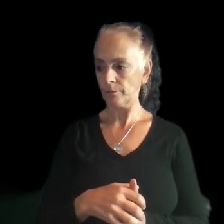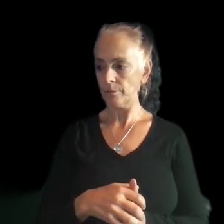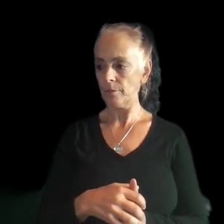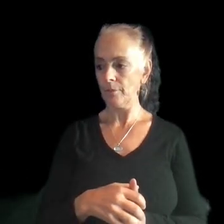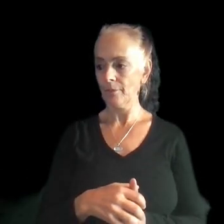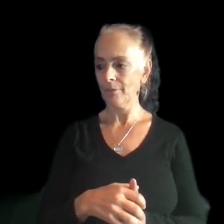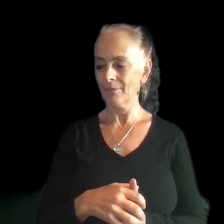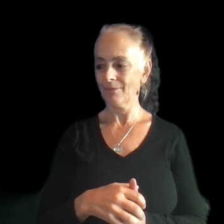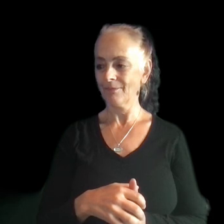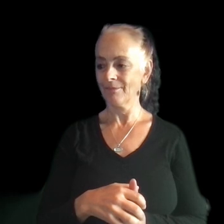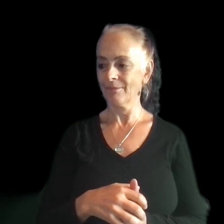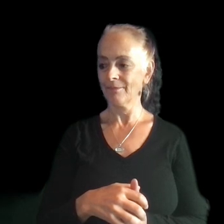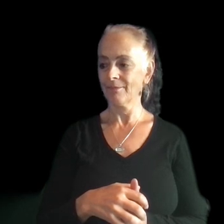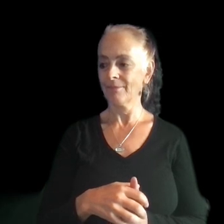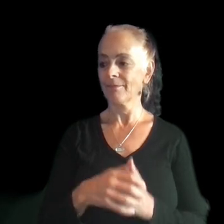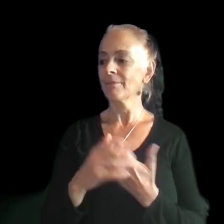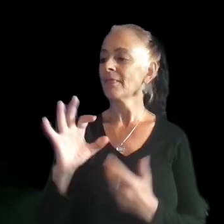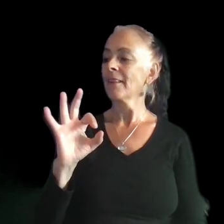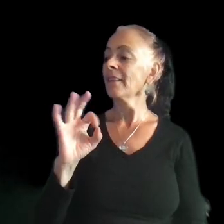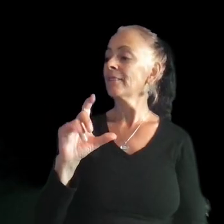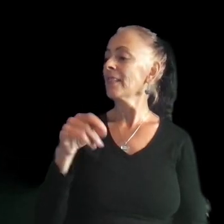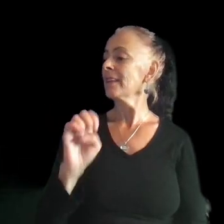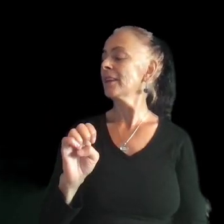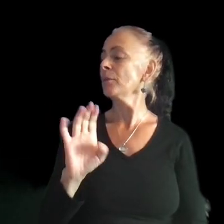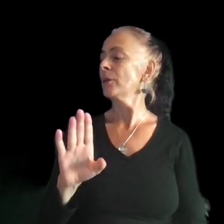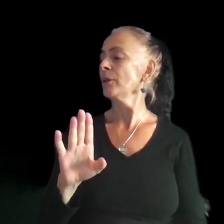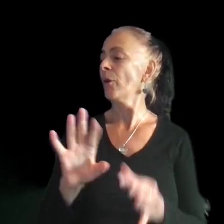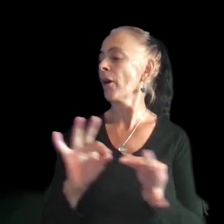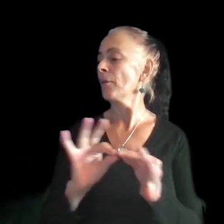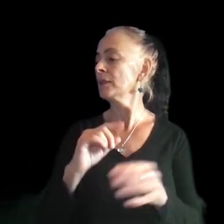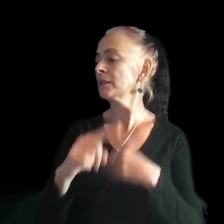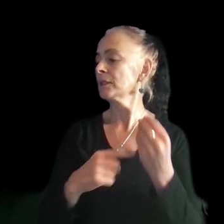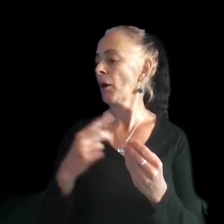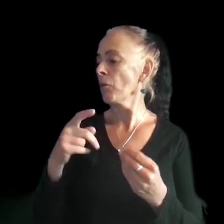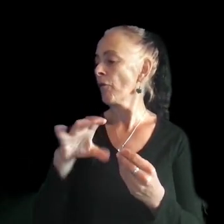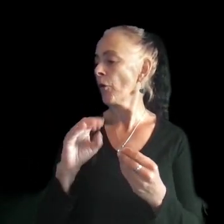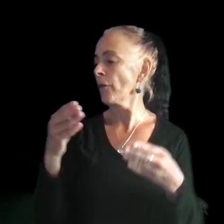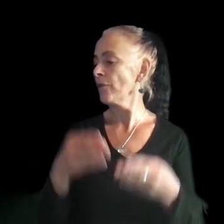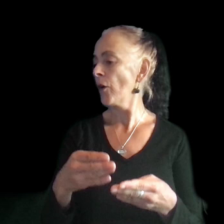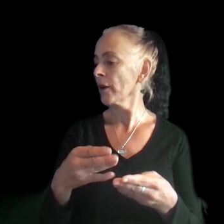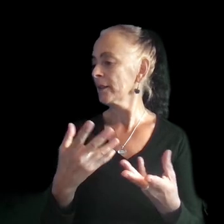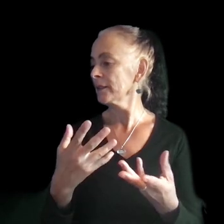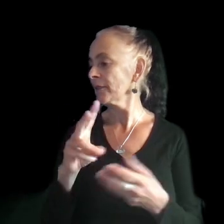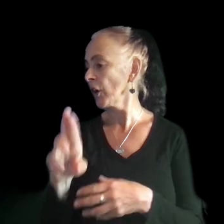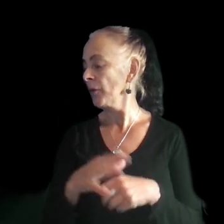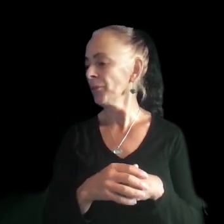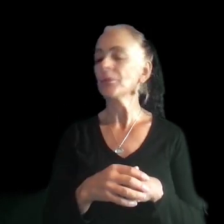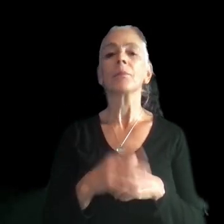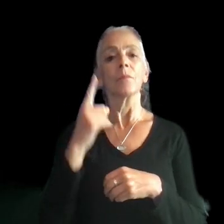for vr philippe what do you have about the portfolio focus in vr what do you see uh i think uh the basic